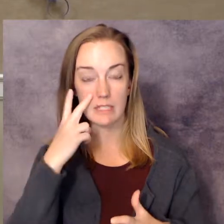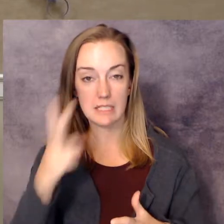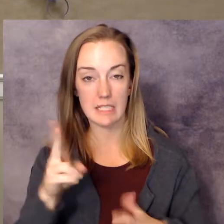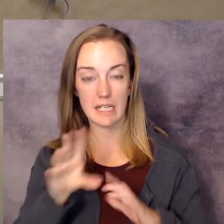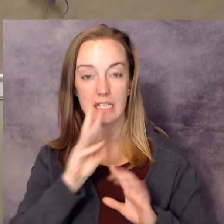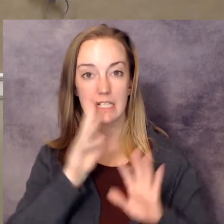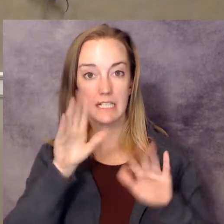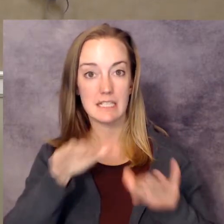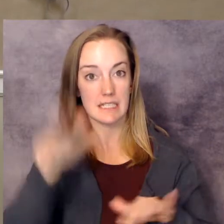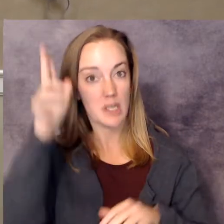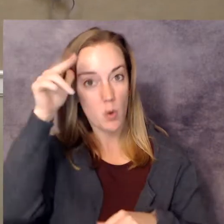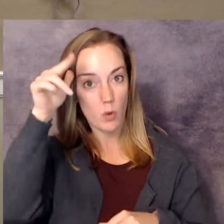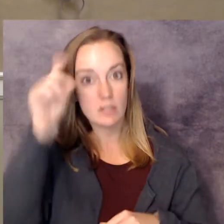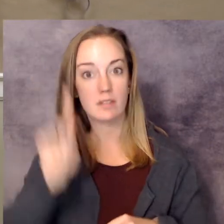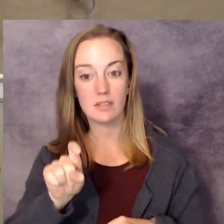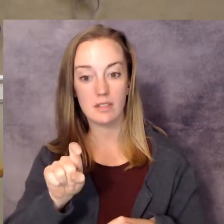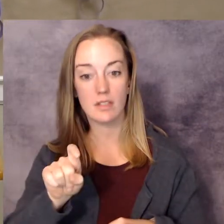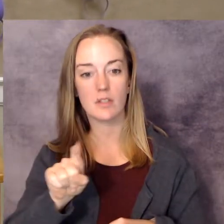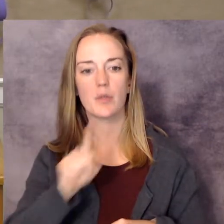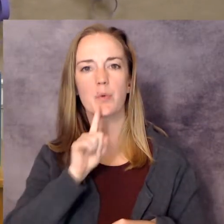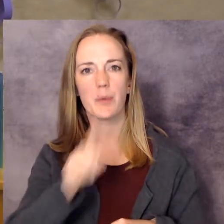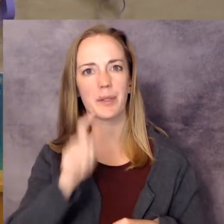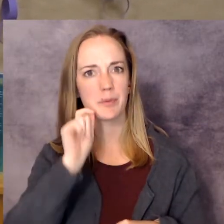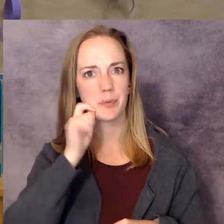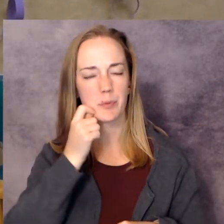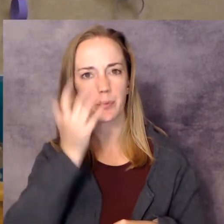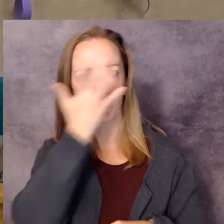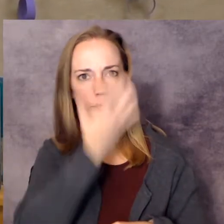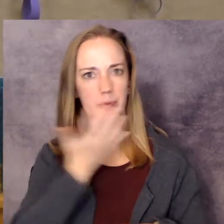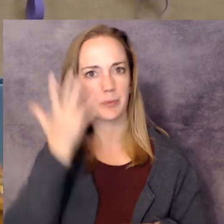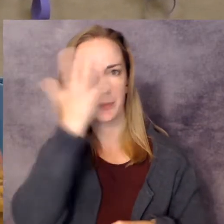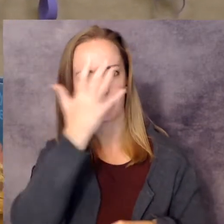seahorse? They're really quite neat looking.